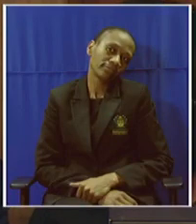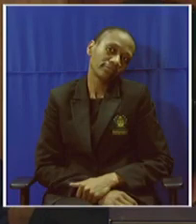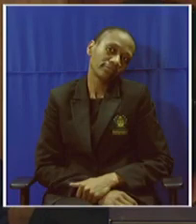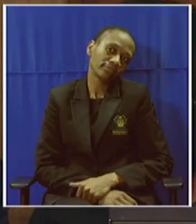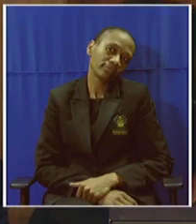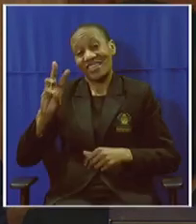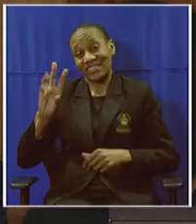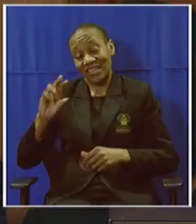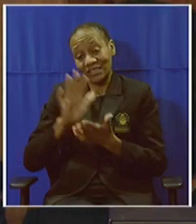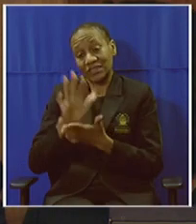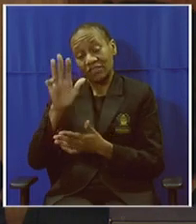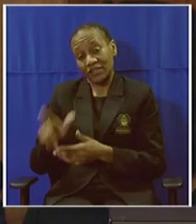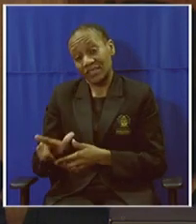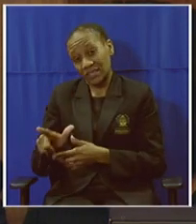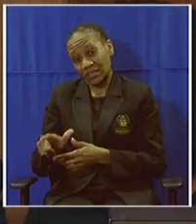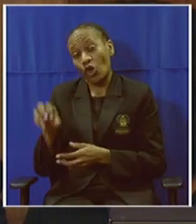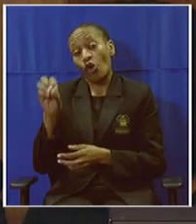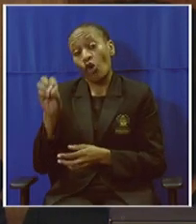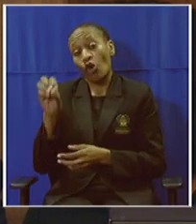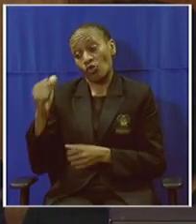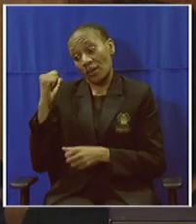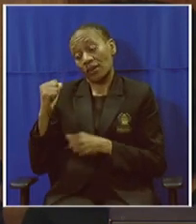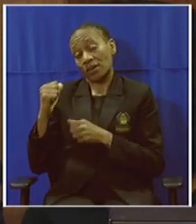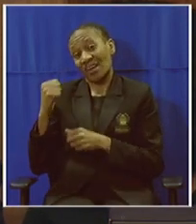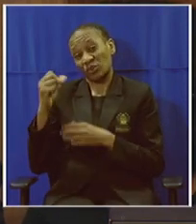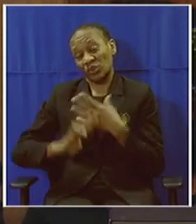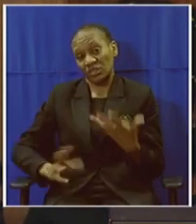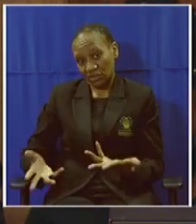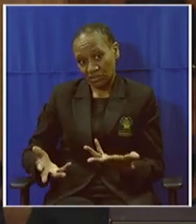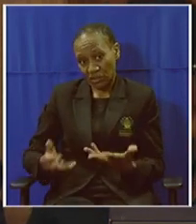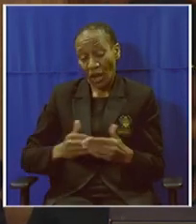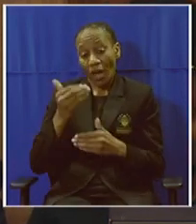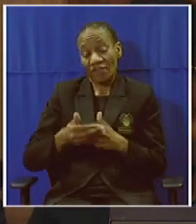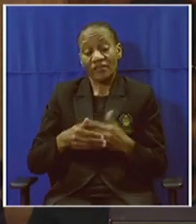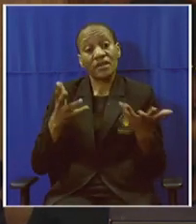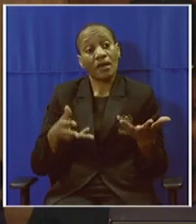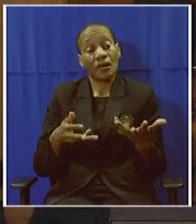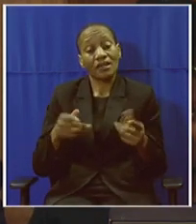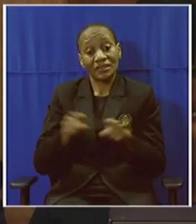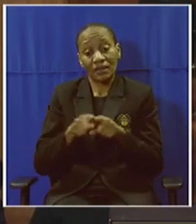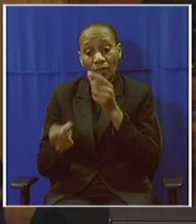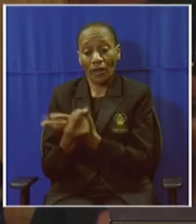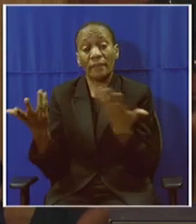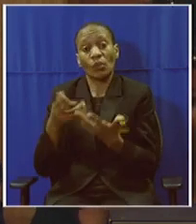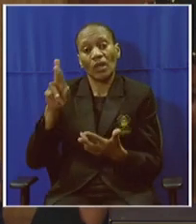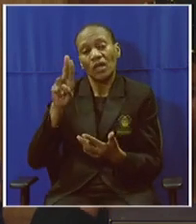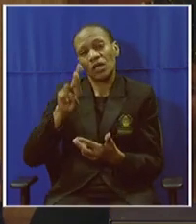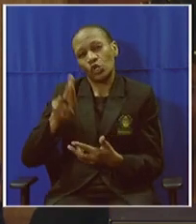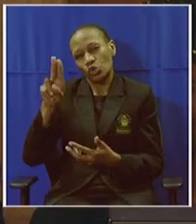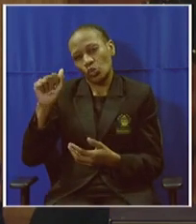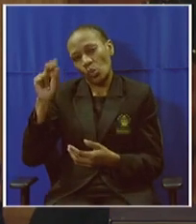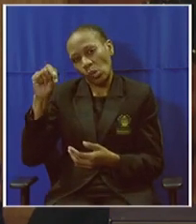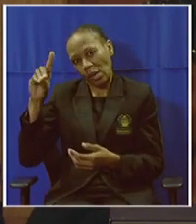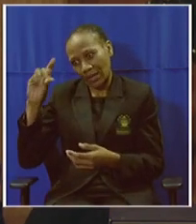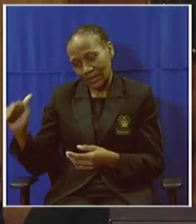October 2019, a week after its flagship factory was opened in Rwanda. Thousands of